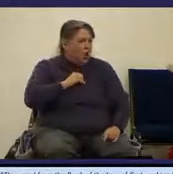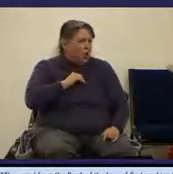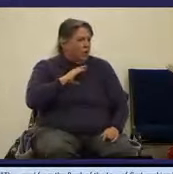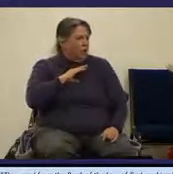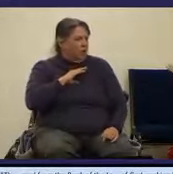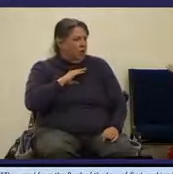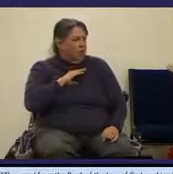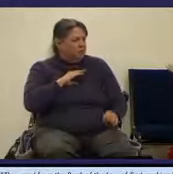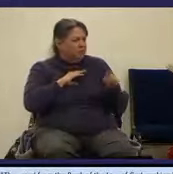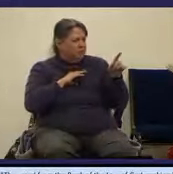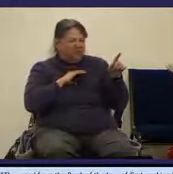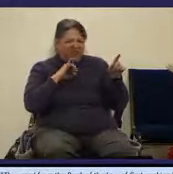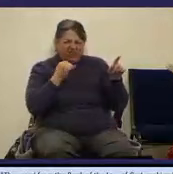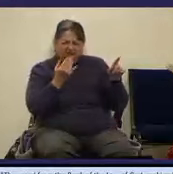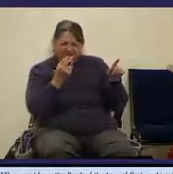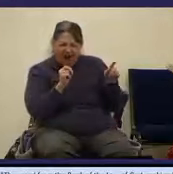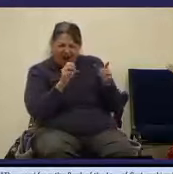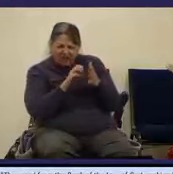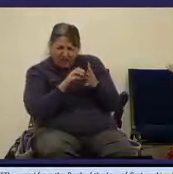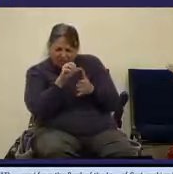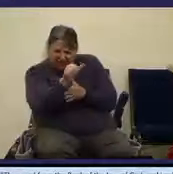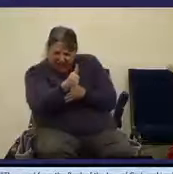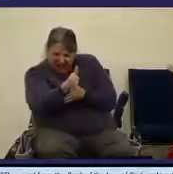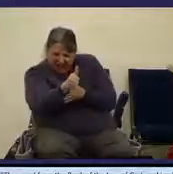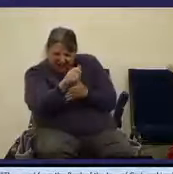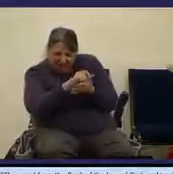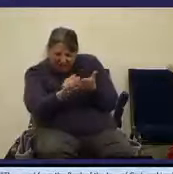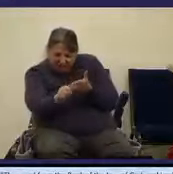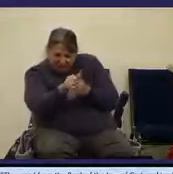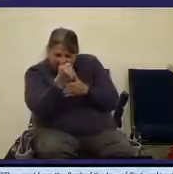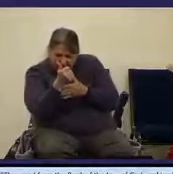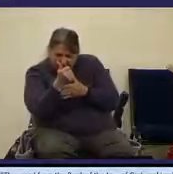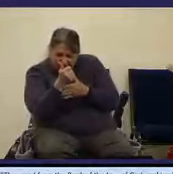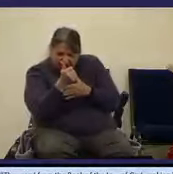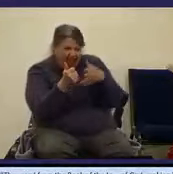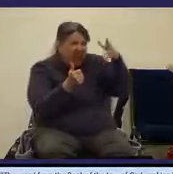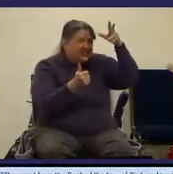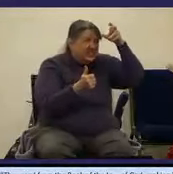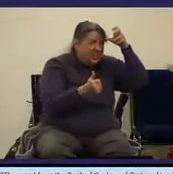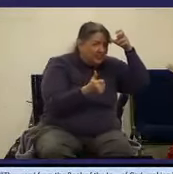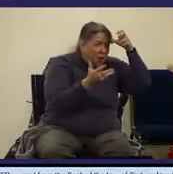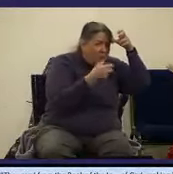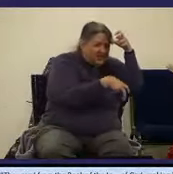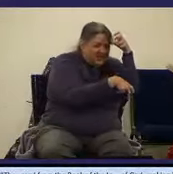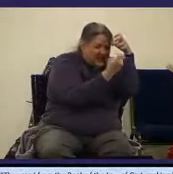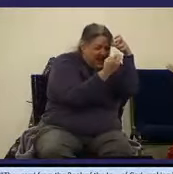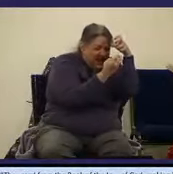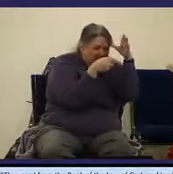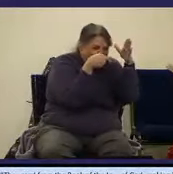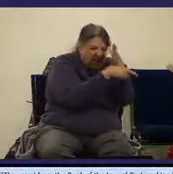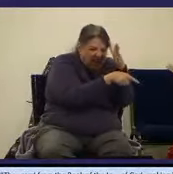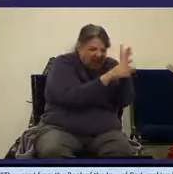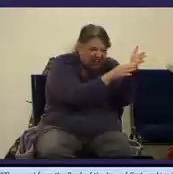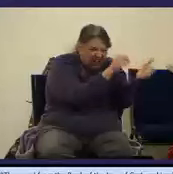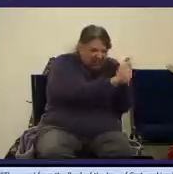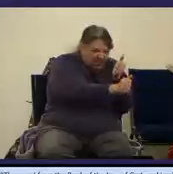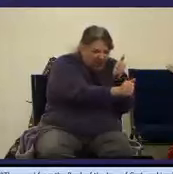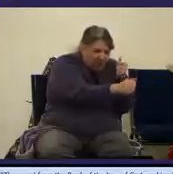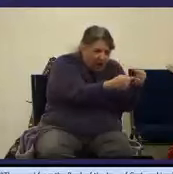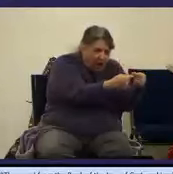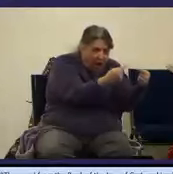to steal and kill and destroy. But Jesus says, I have come to give you joy, to give